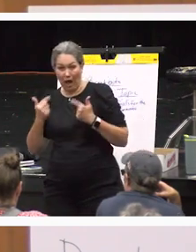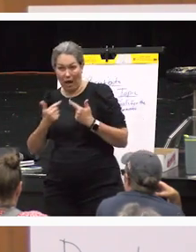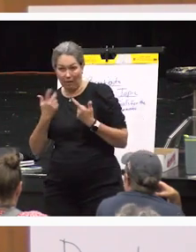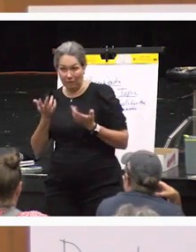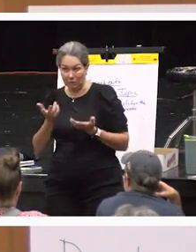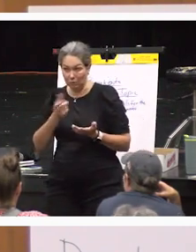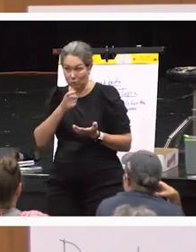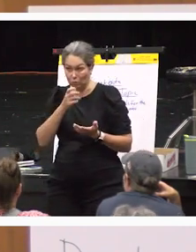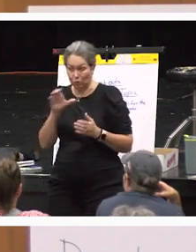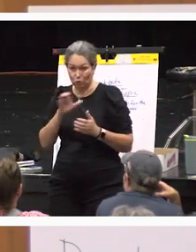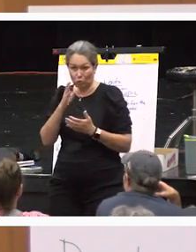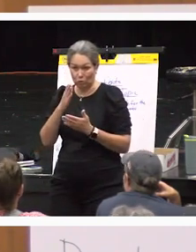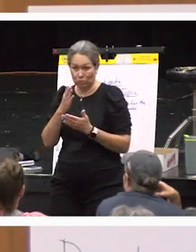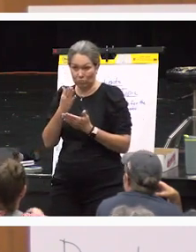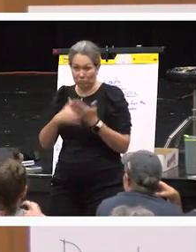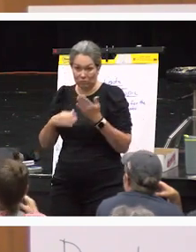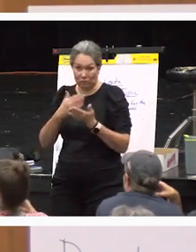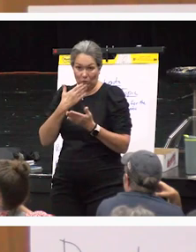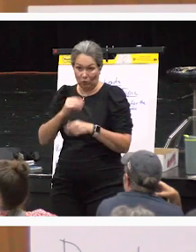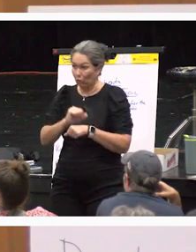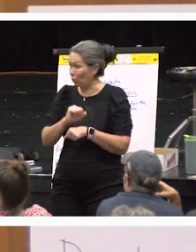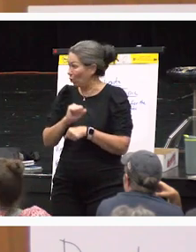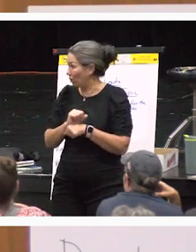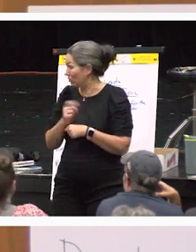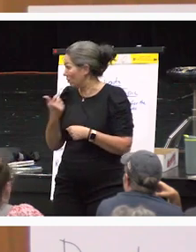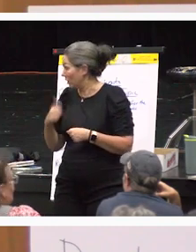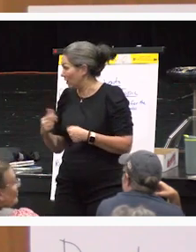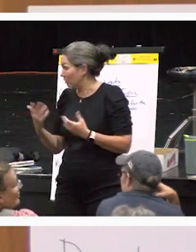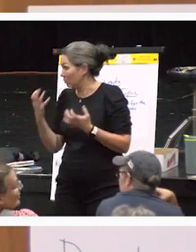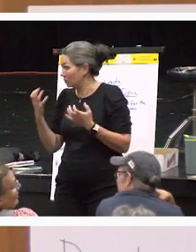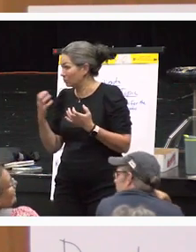work on an existing commission for just a minute